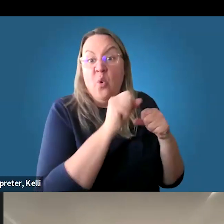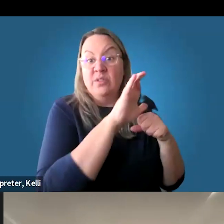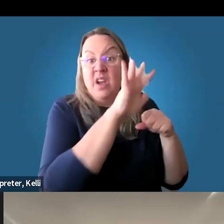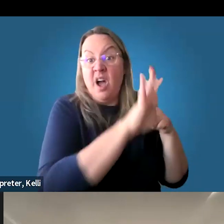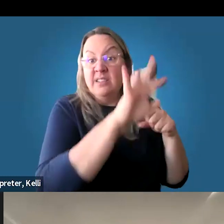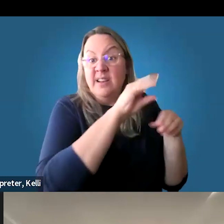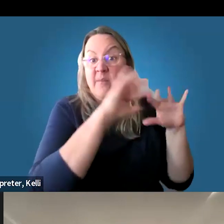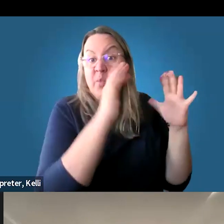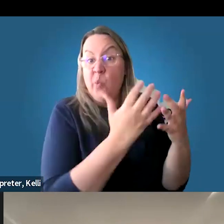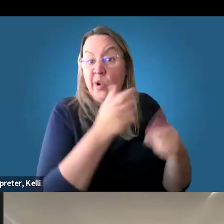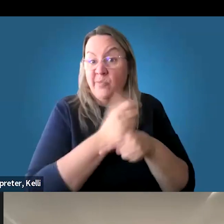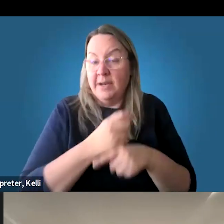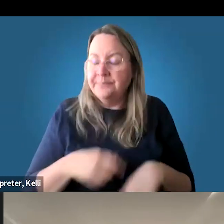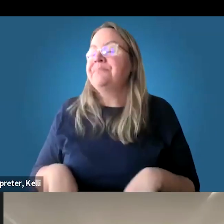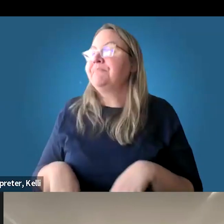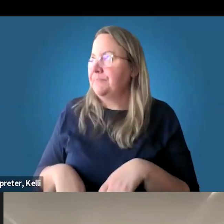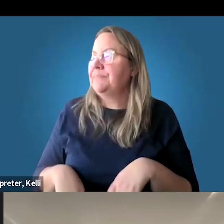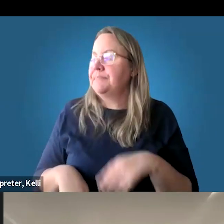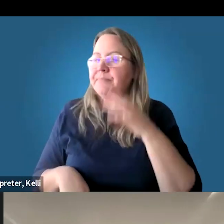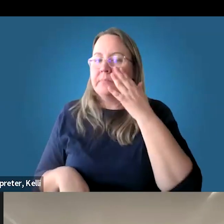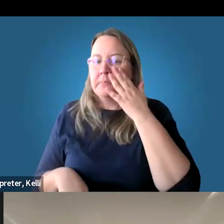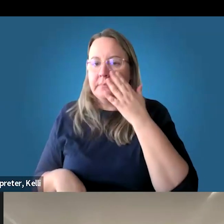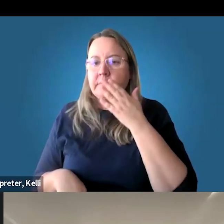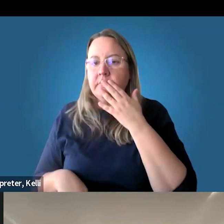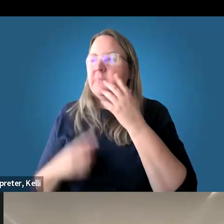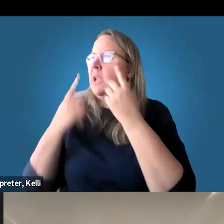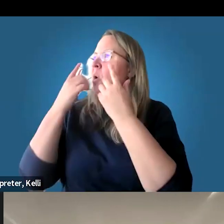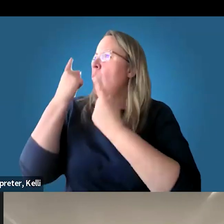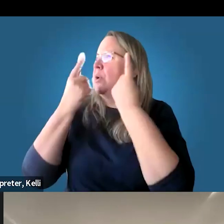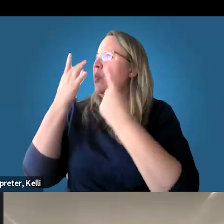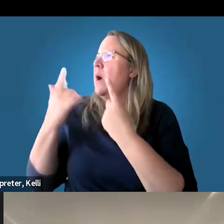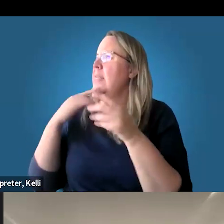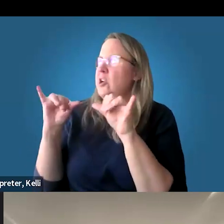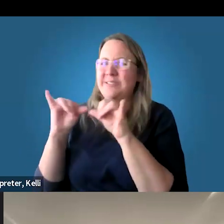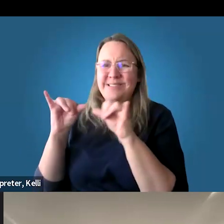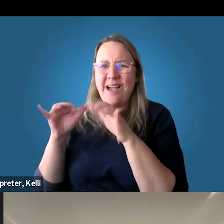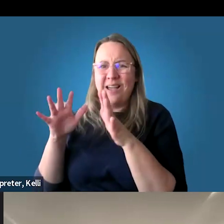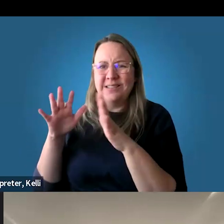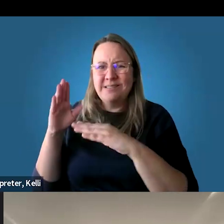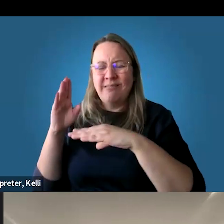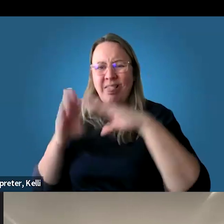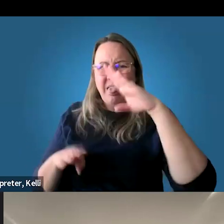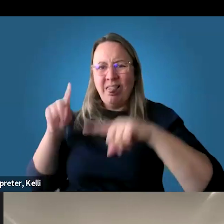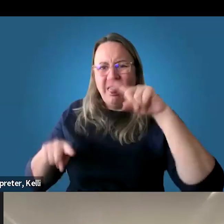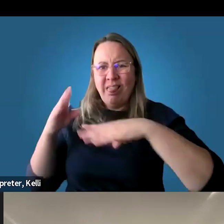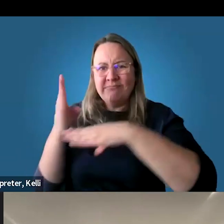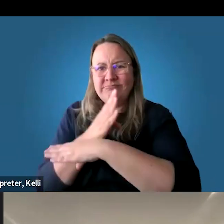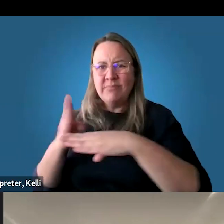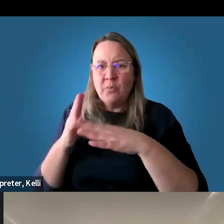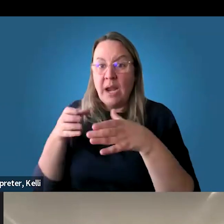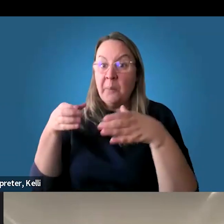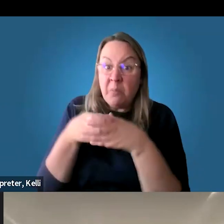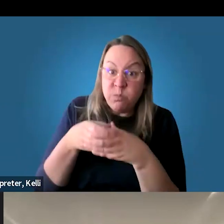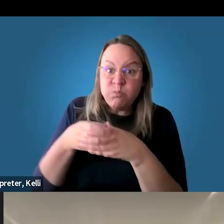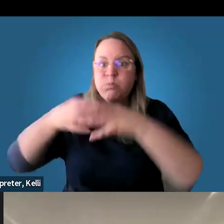right? A predecessor. I Uh, wonder why their size can range so widely too. Like you can have Oh little yeah, like